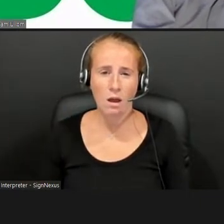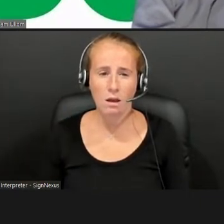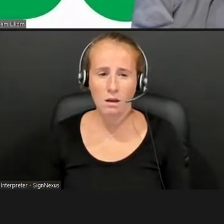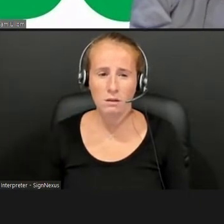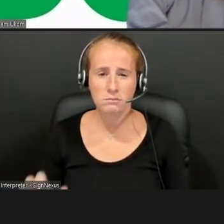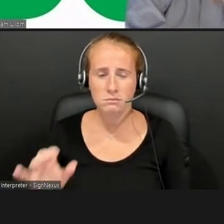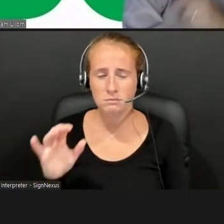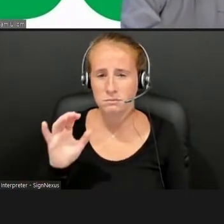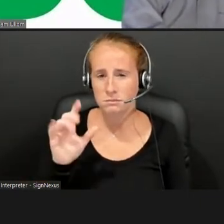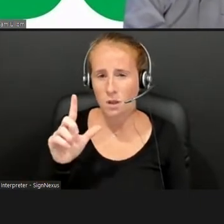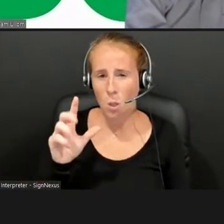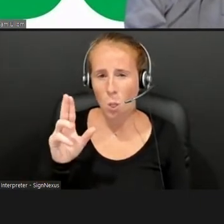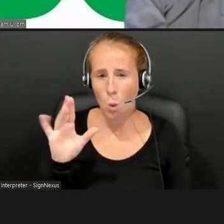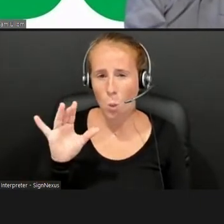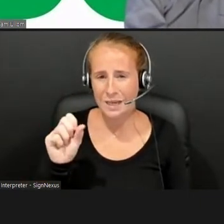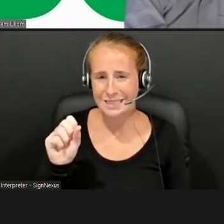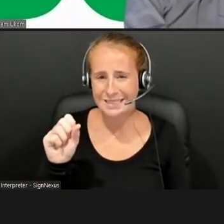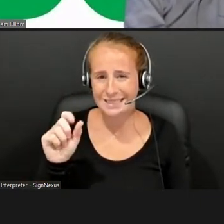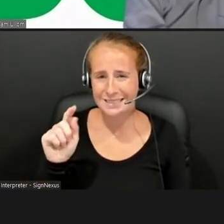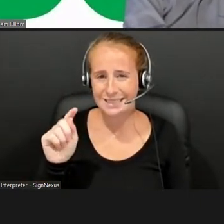Louise Torres